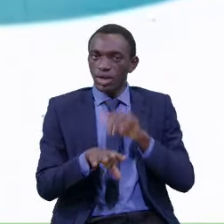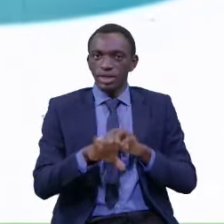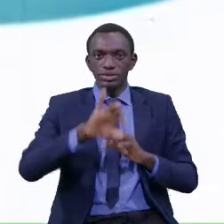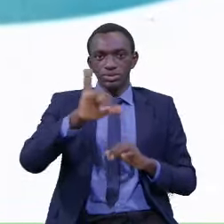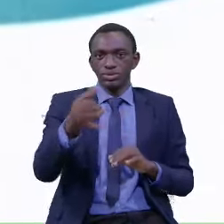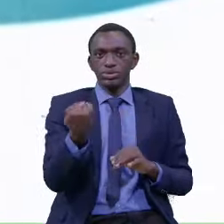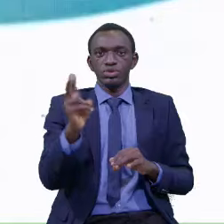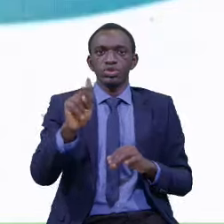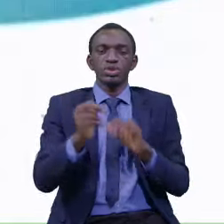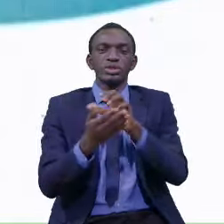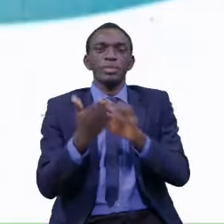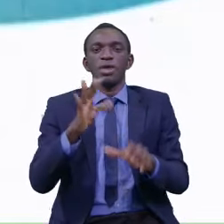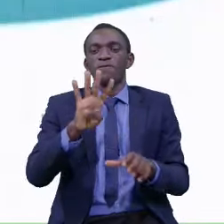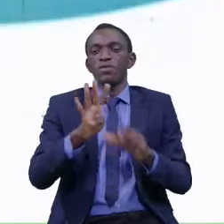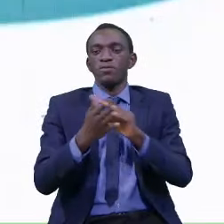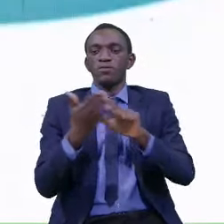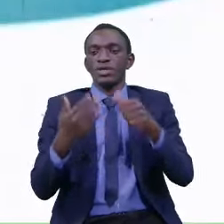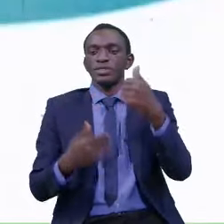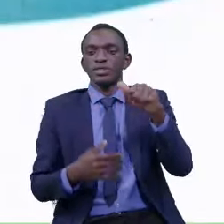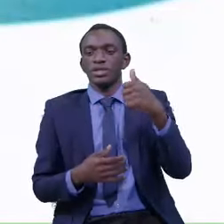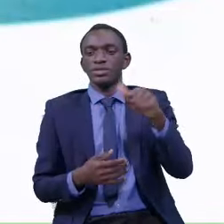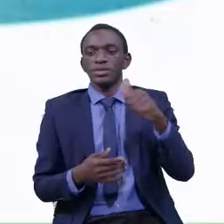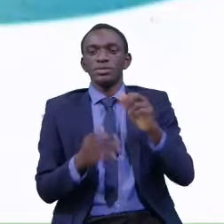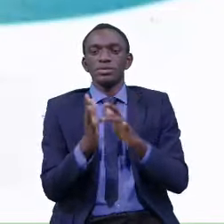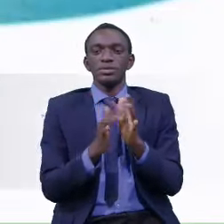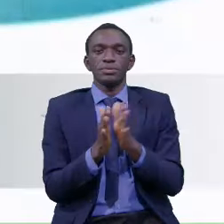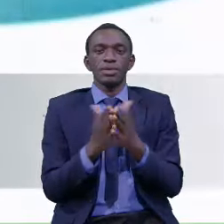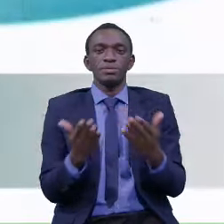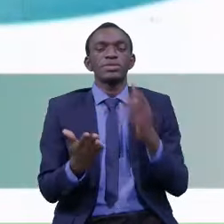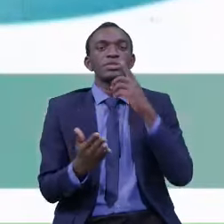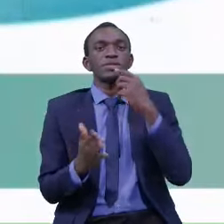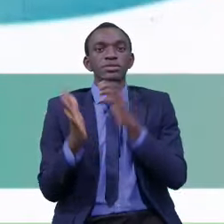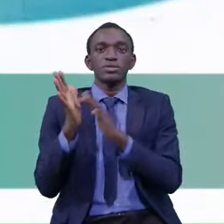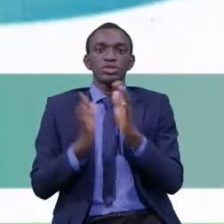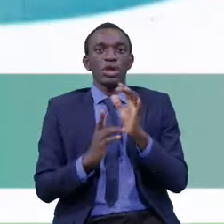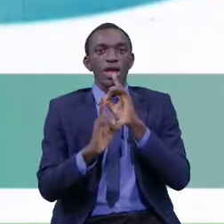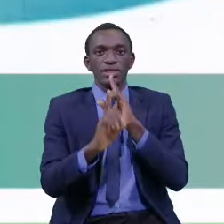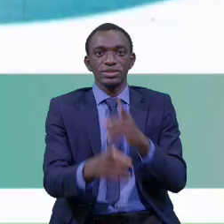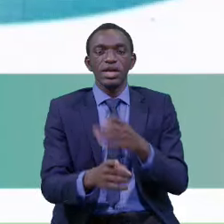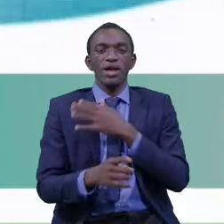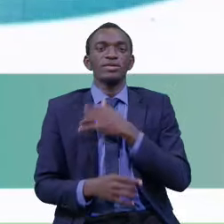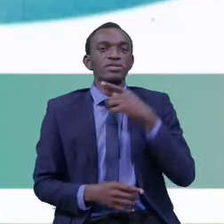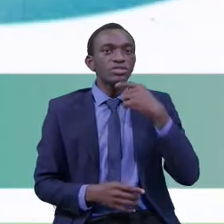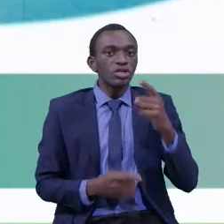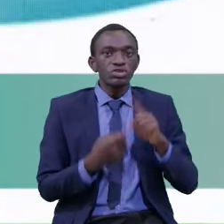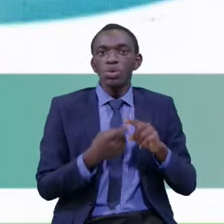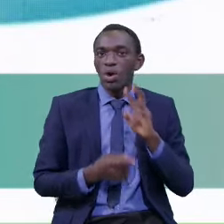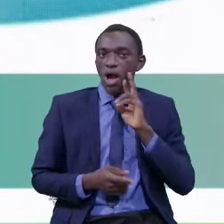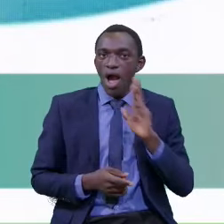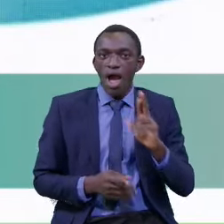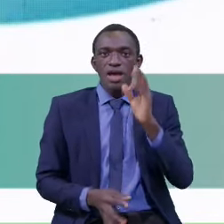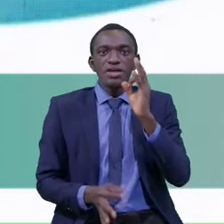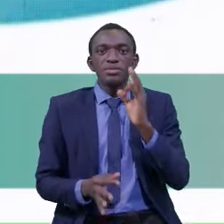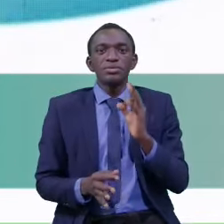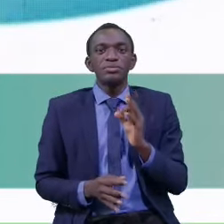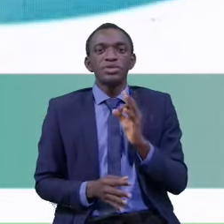John chapter 4, verse 10, Jesus answered and said unto her, if thou knewest